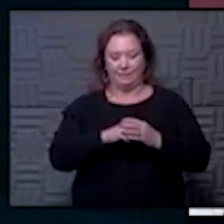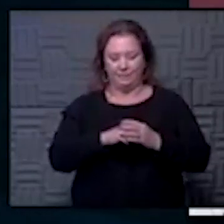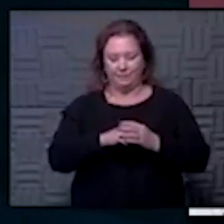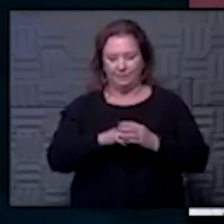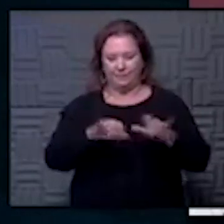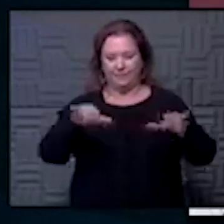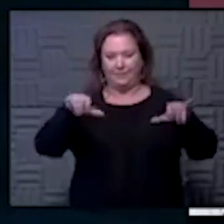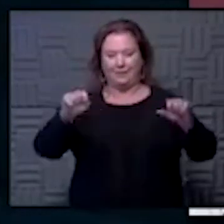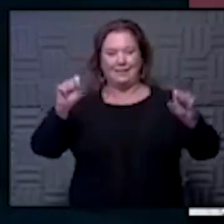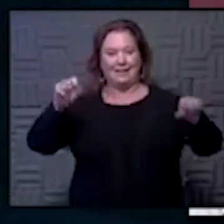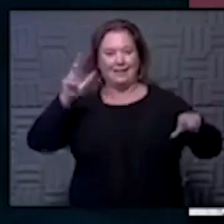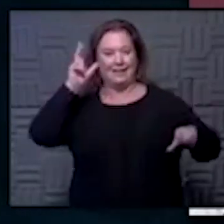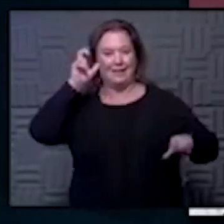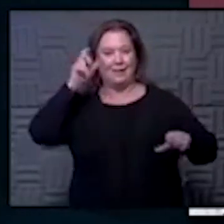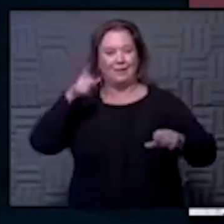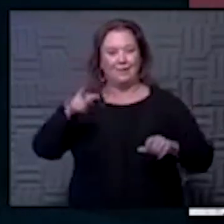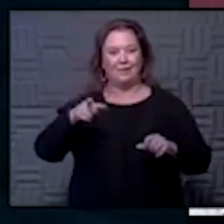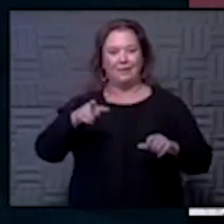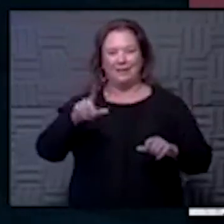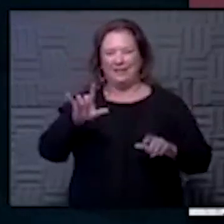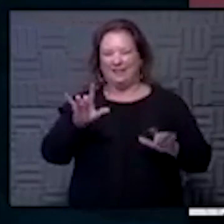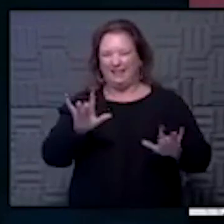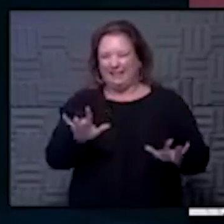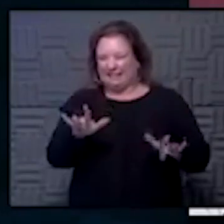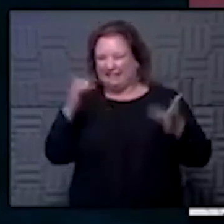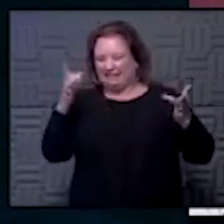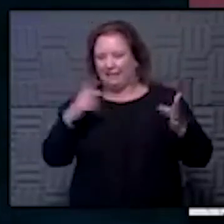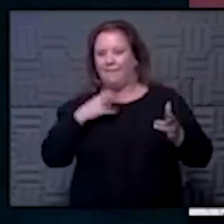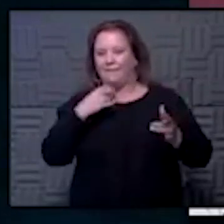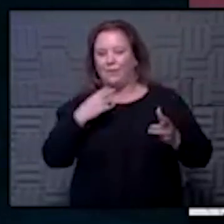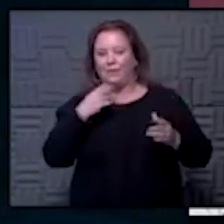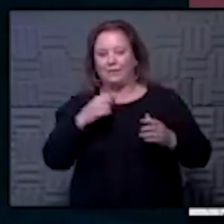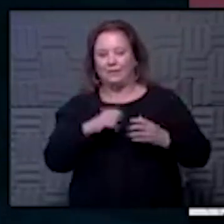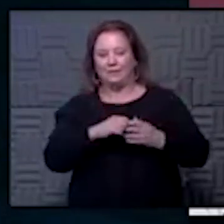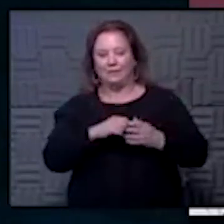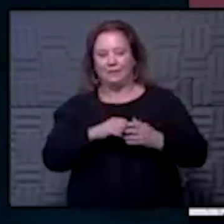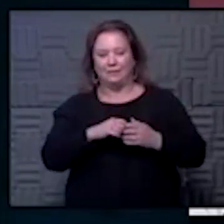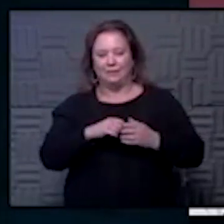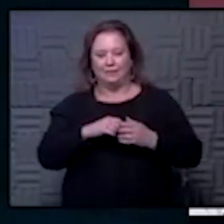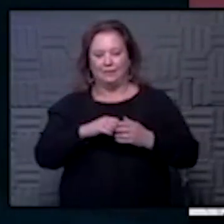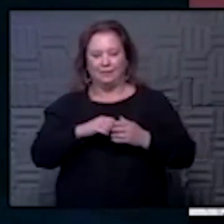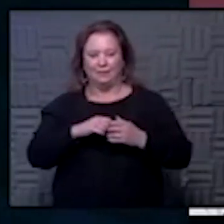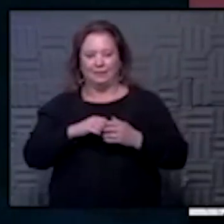Yes, I can hear you. Can you hear me? I can barely hear. Now I got you.